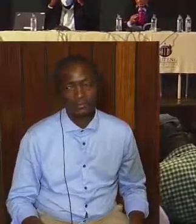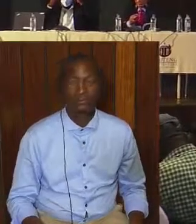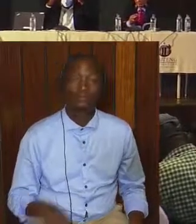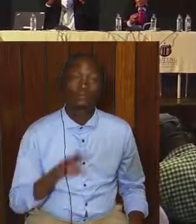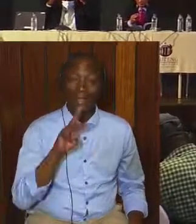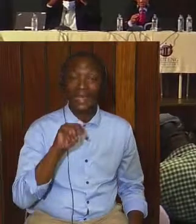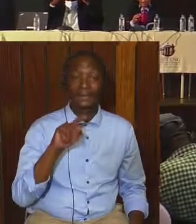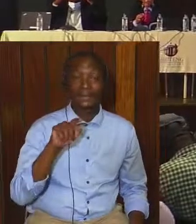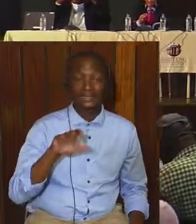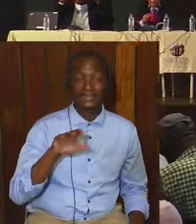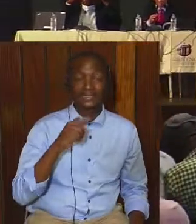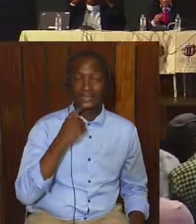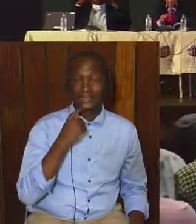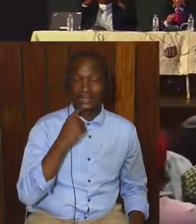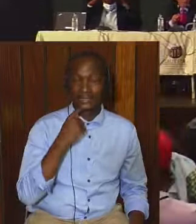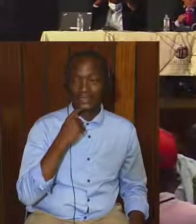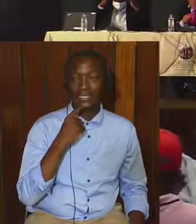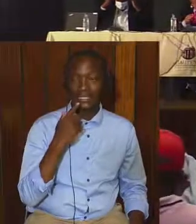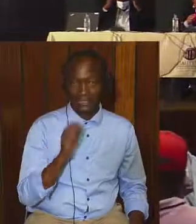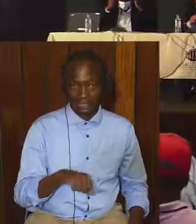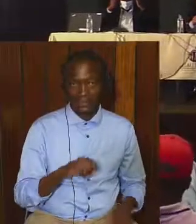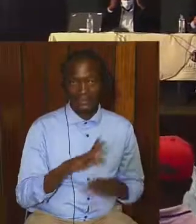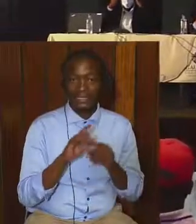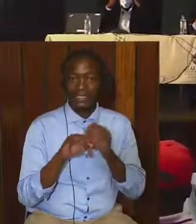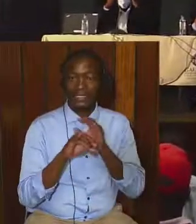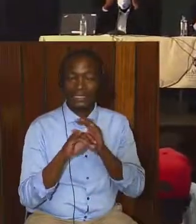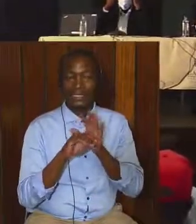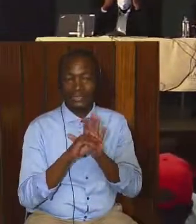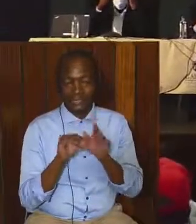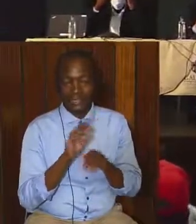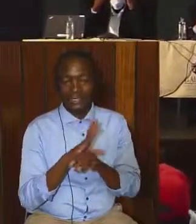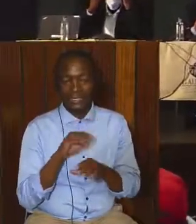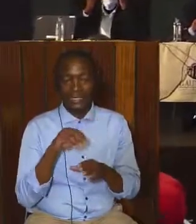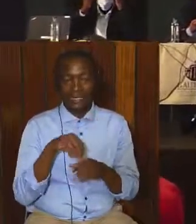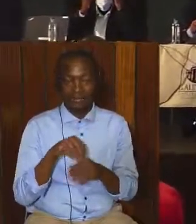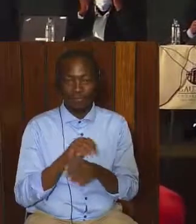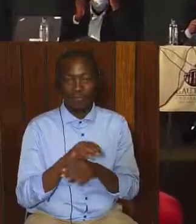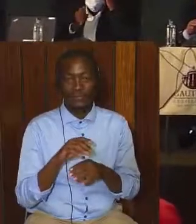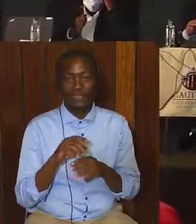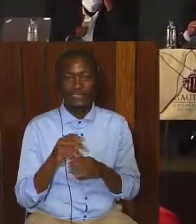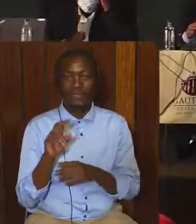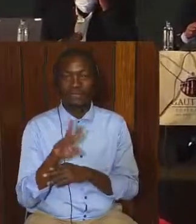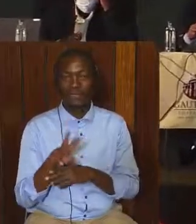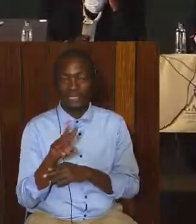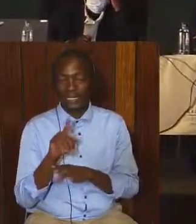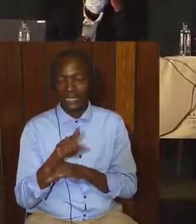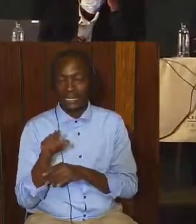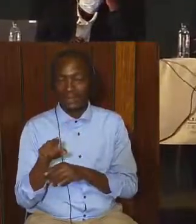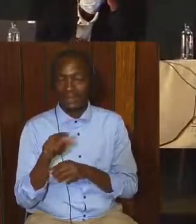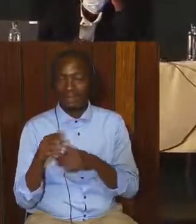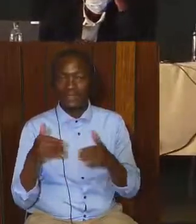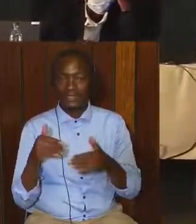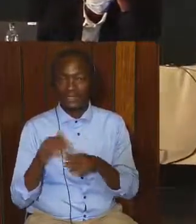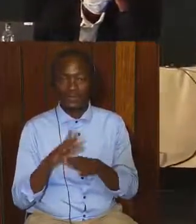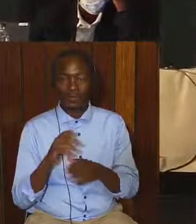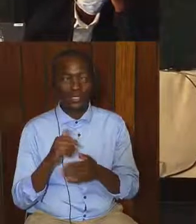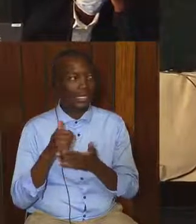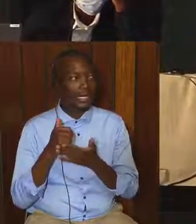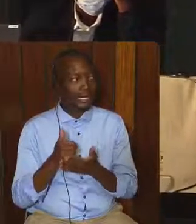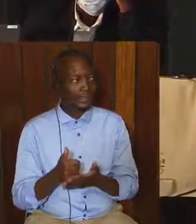did indicate they are involved in the Vereeniging facility, where they are assisting the